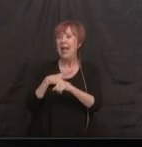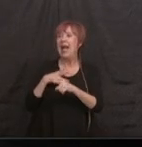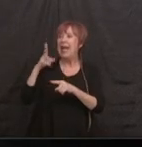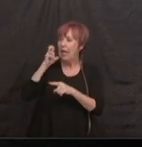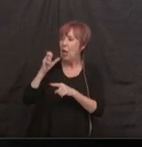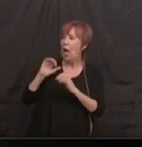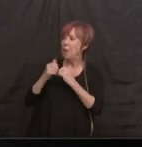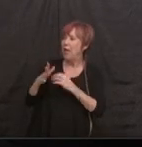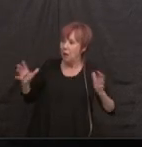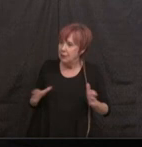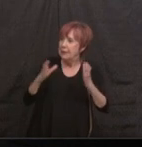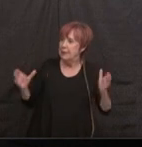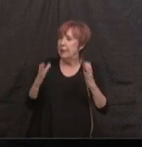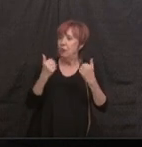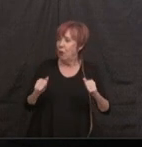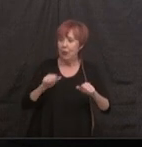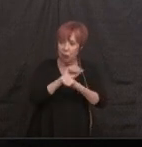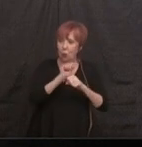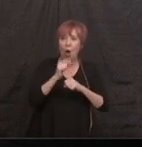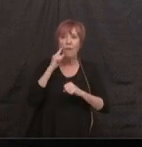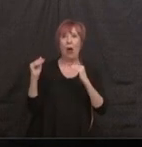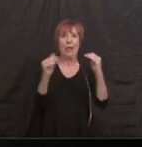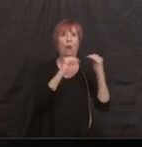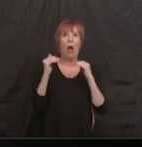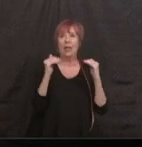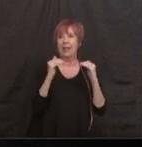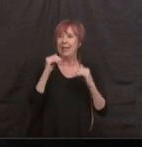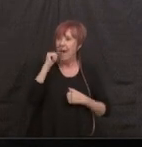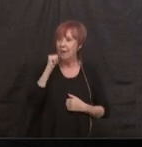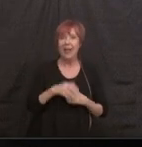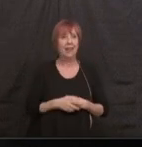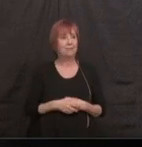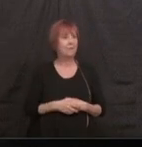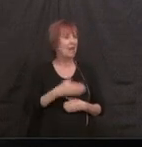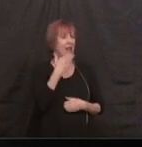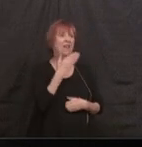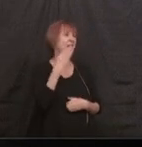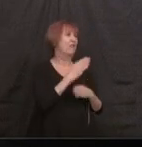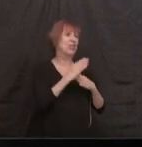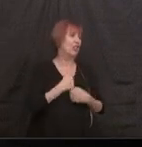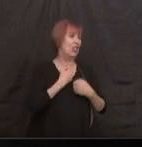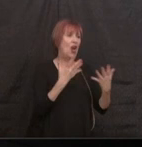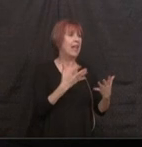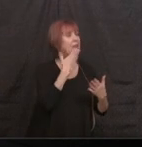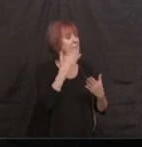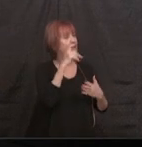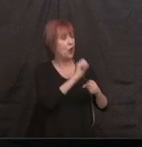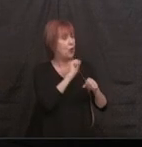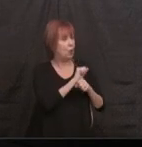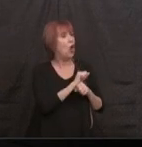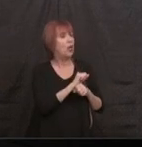and equality everywhere, every day. Yeah. You know, thank you for sharing all of that, and thank you for all the work that you're doing in this